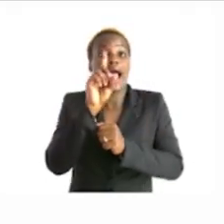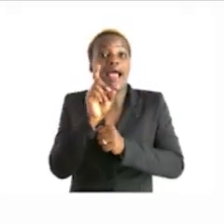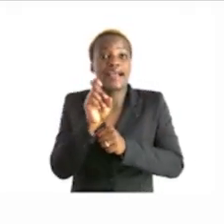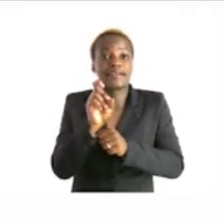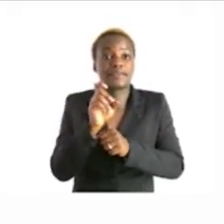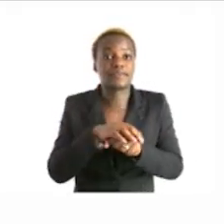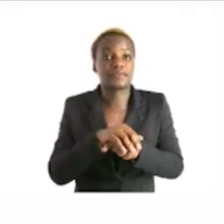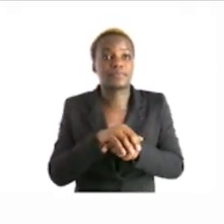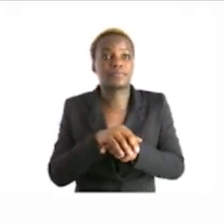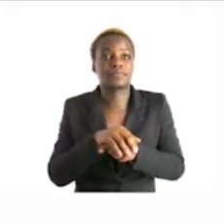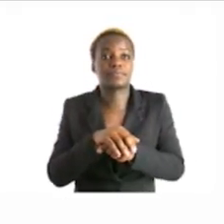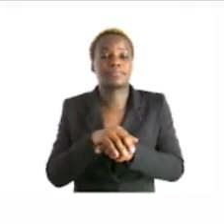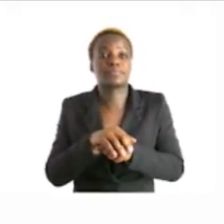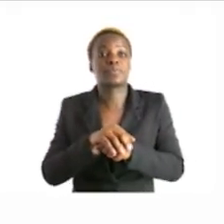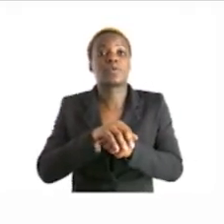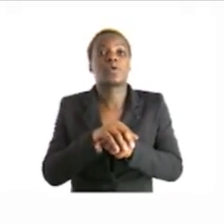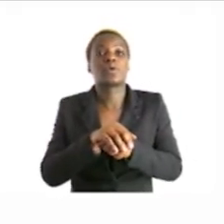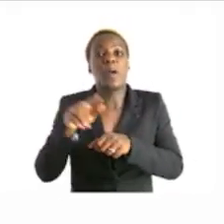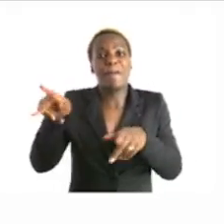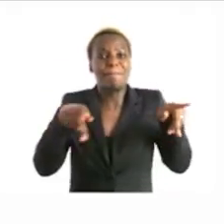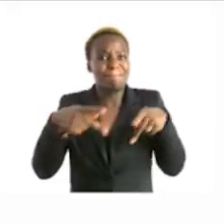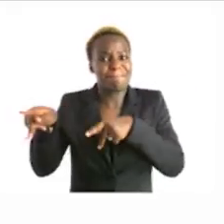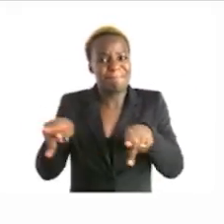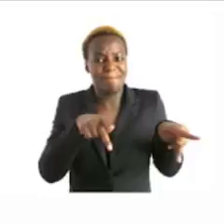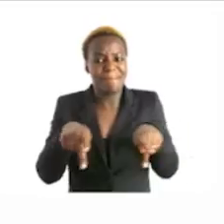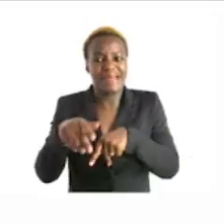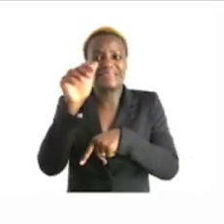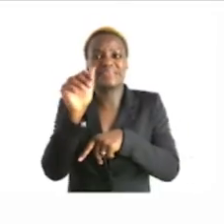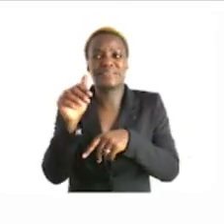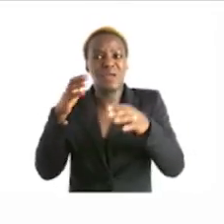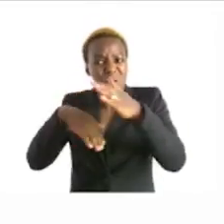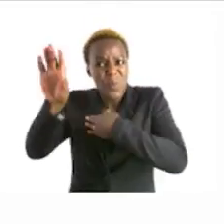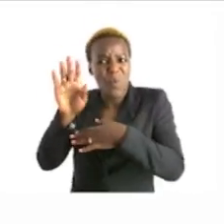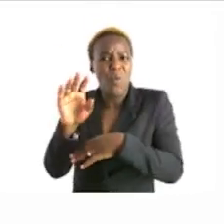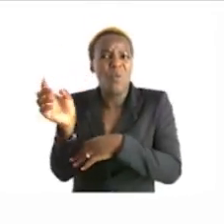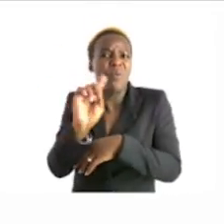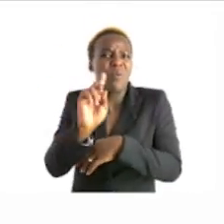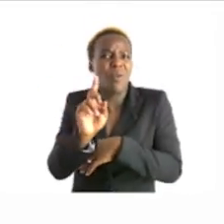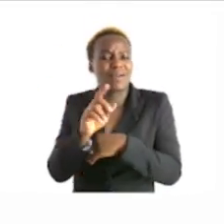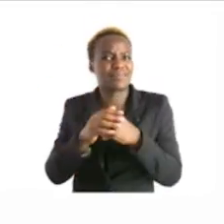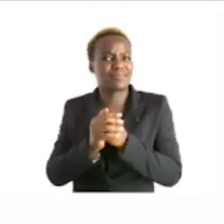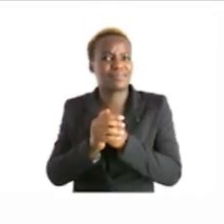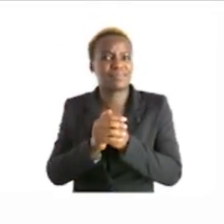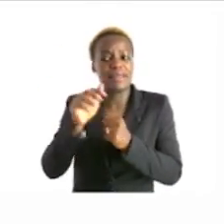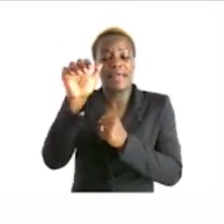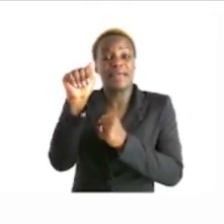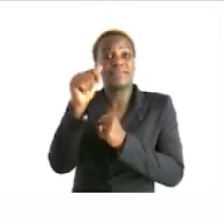what kind of party was agnes invited to so what do you think